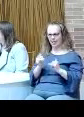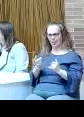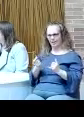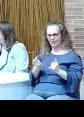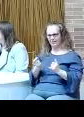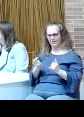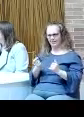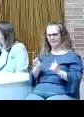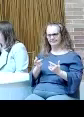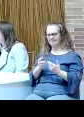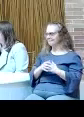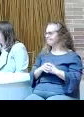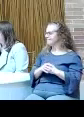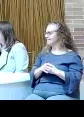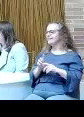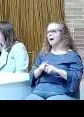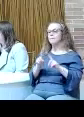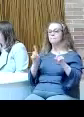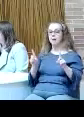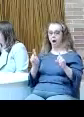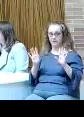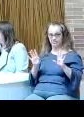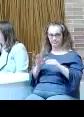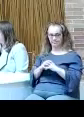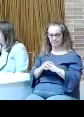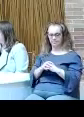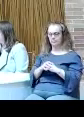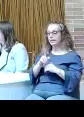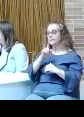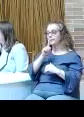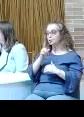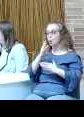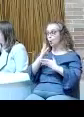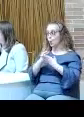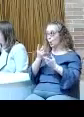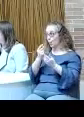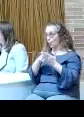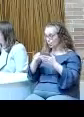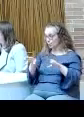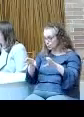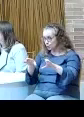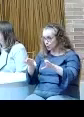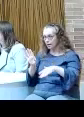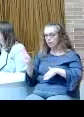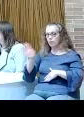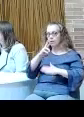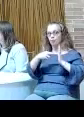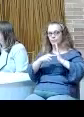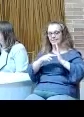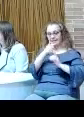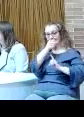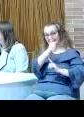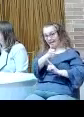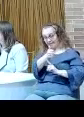knocking however make sure that what you're putting out there your representation of who you are as